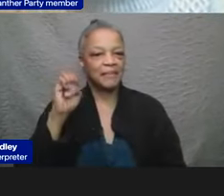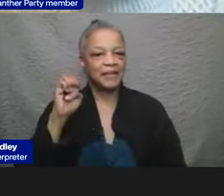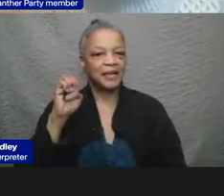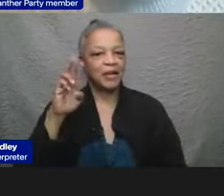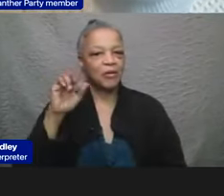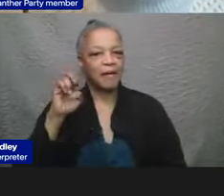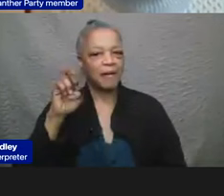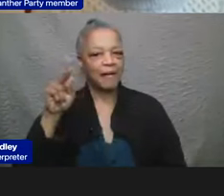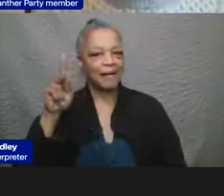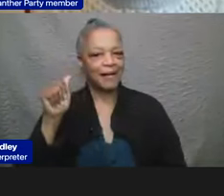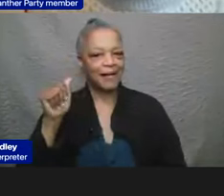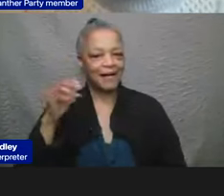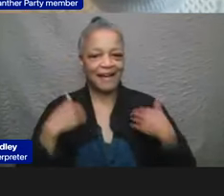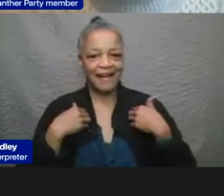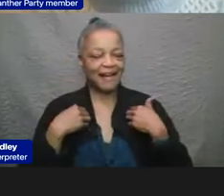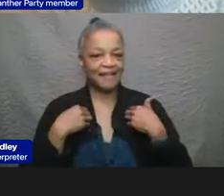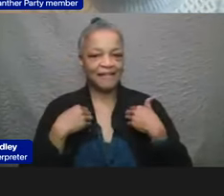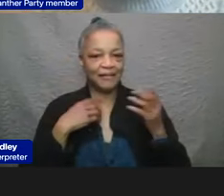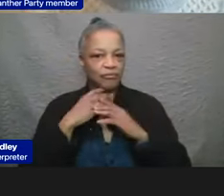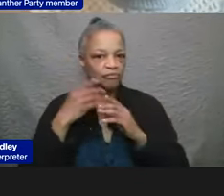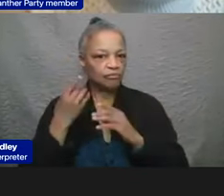Well, I don't have anything at the top of mind